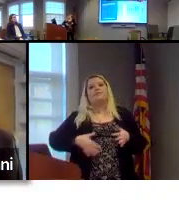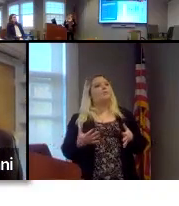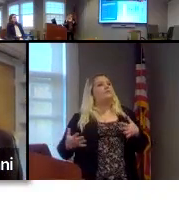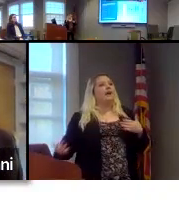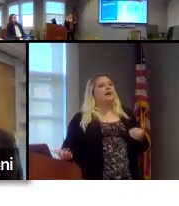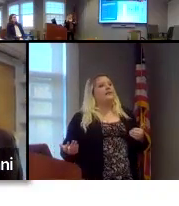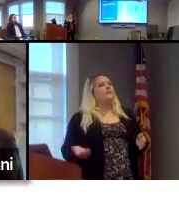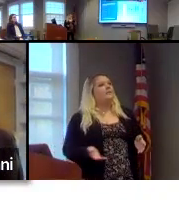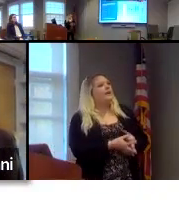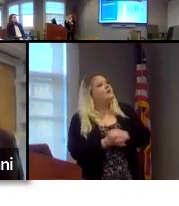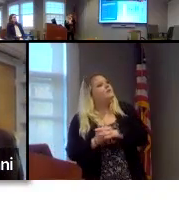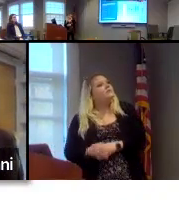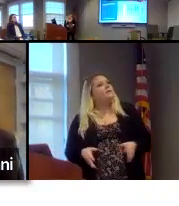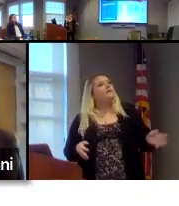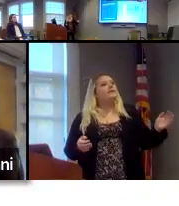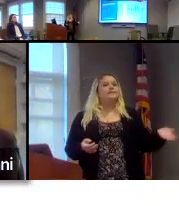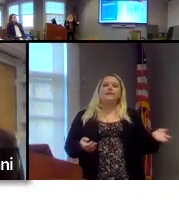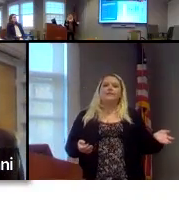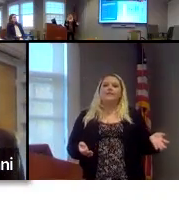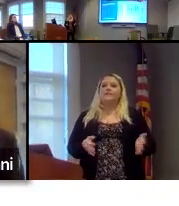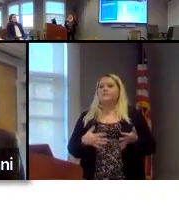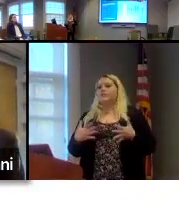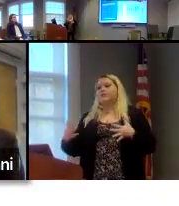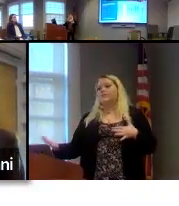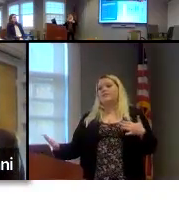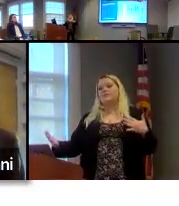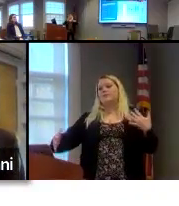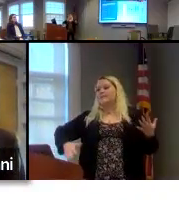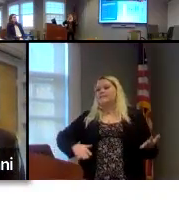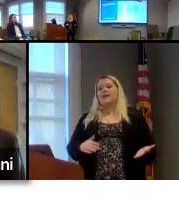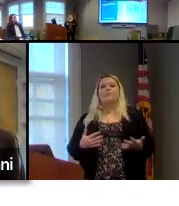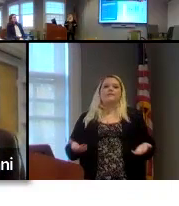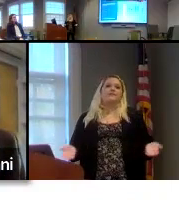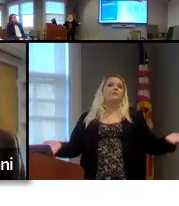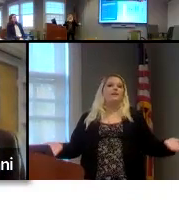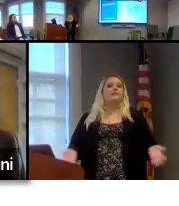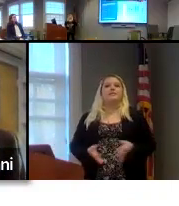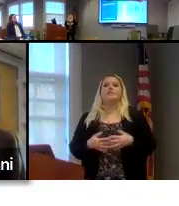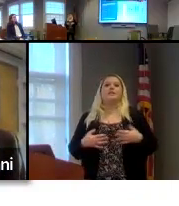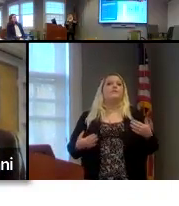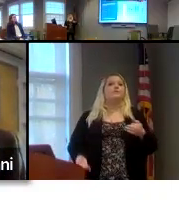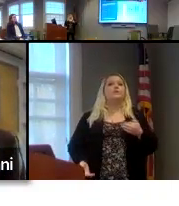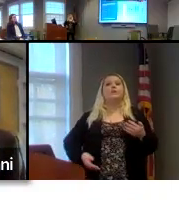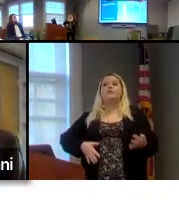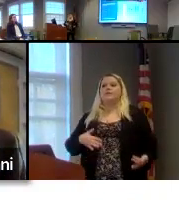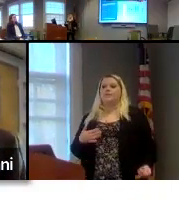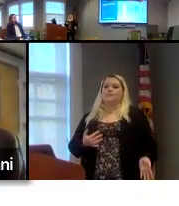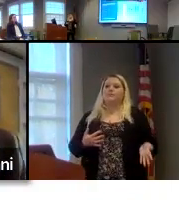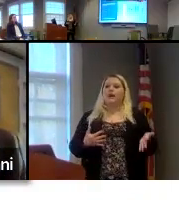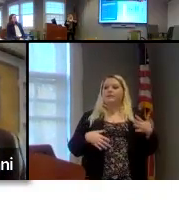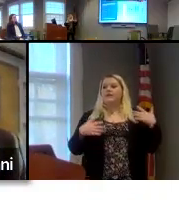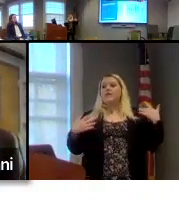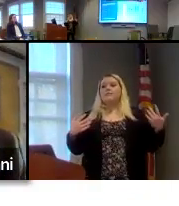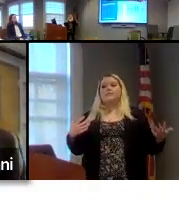types of variables that I had to create. So we created the type of sites, which just went through and said what the site was, essentially if it was a church,